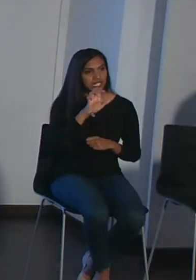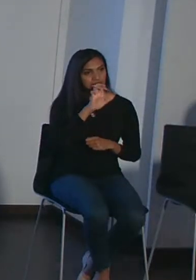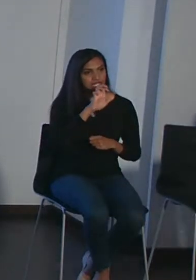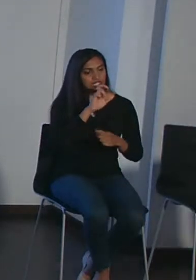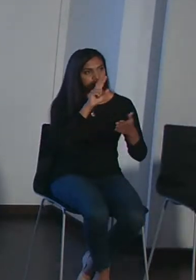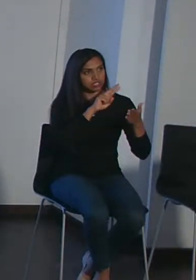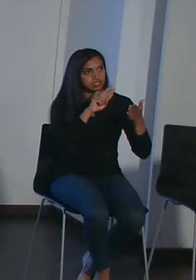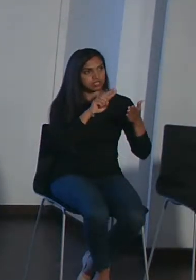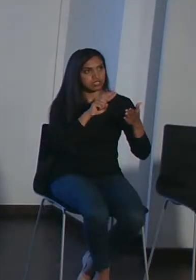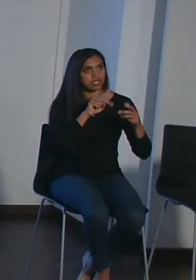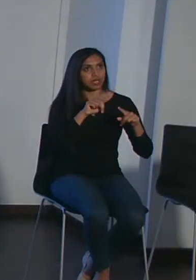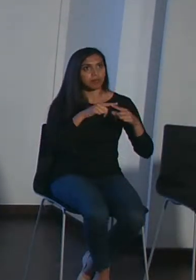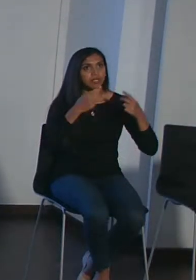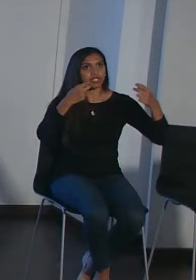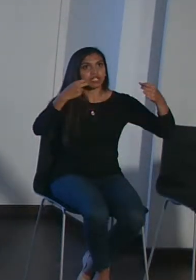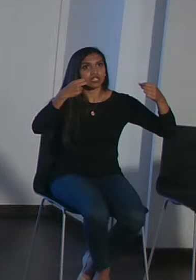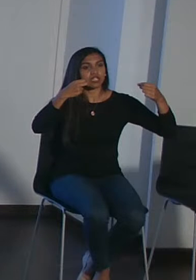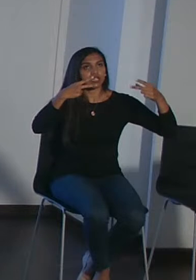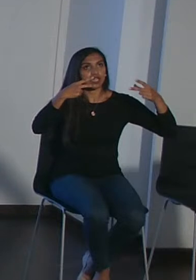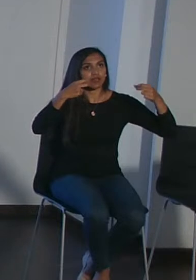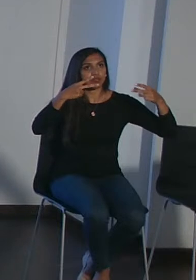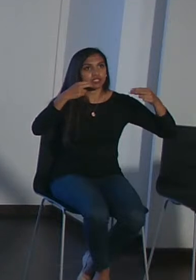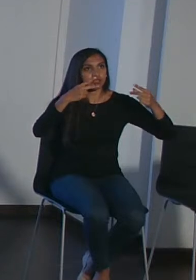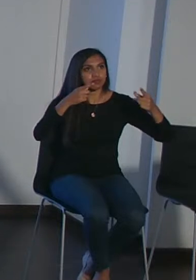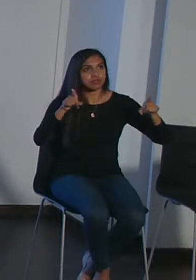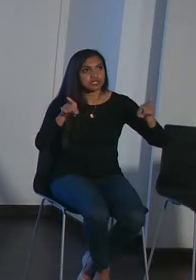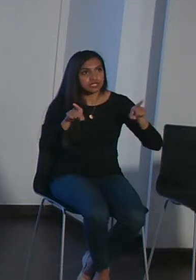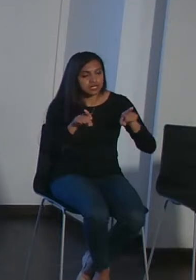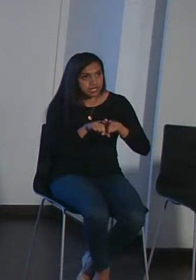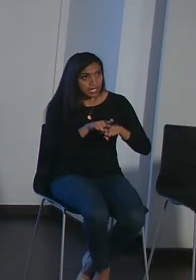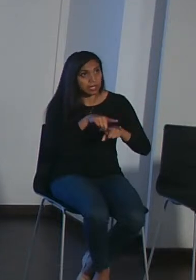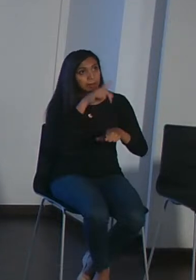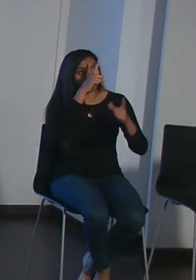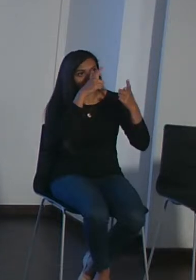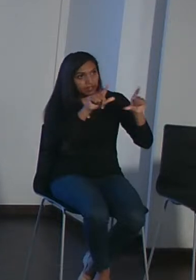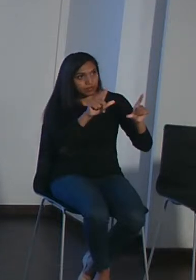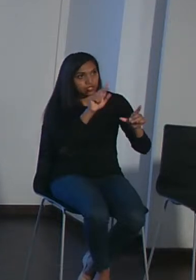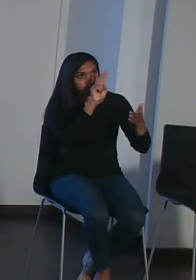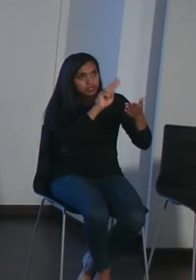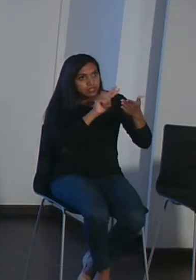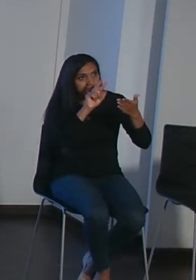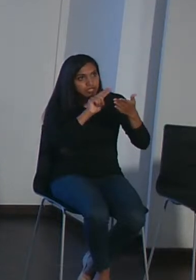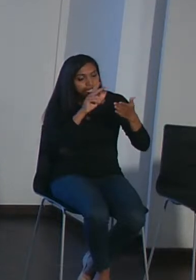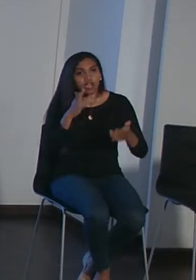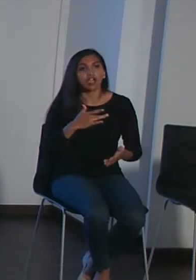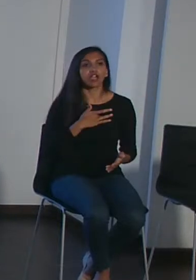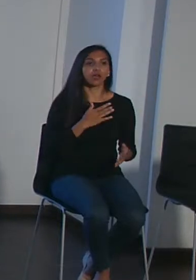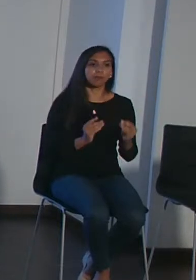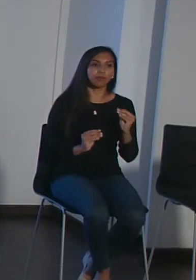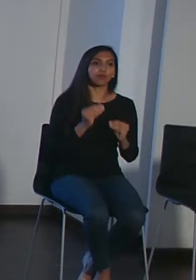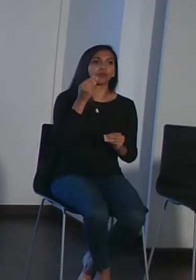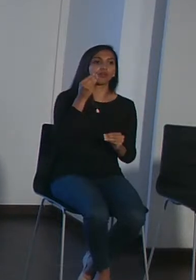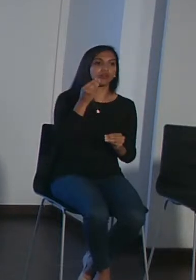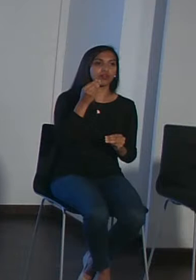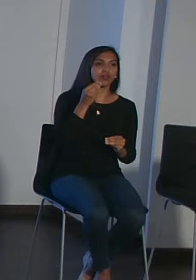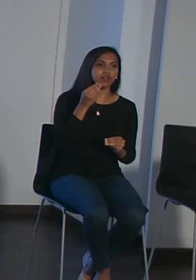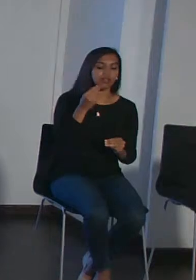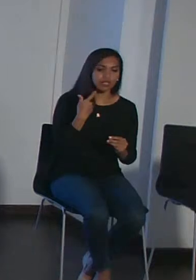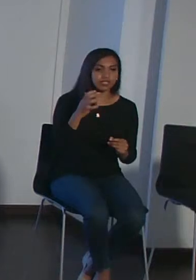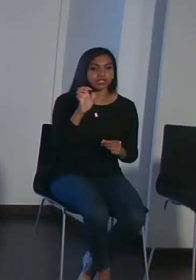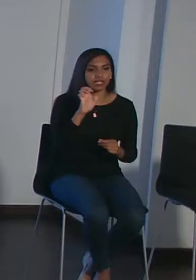a Sinhala caption and I'm feeling that emotion as much as I would, or even more than I would while reading the